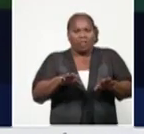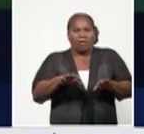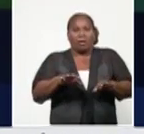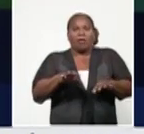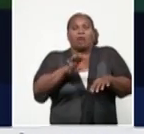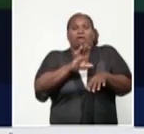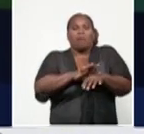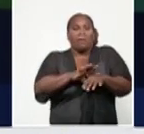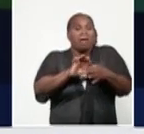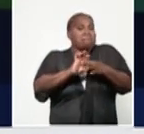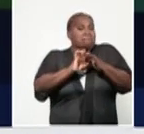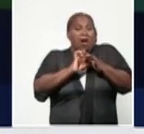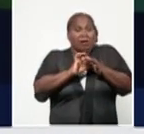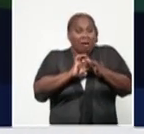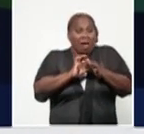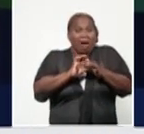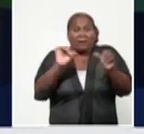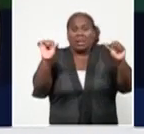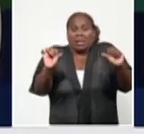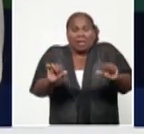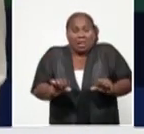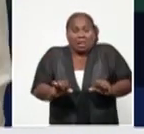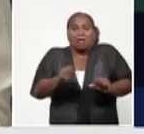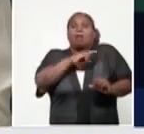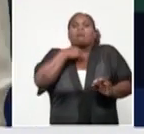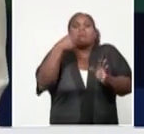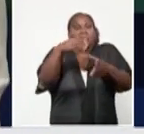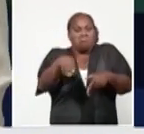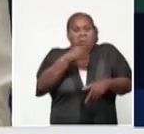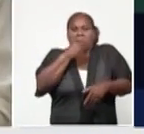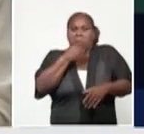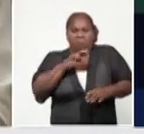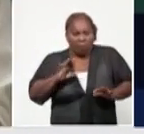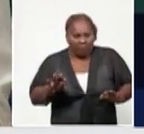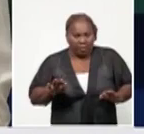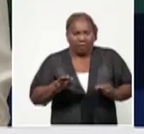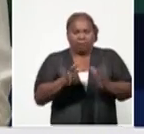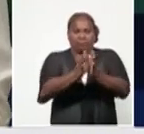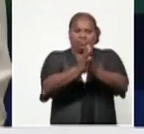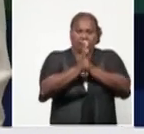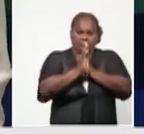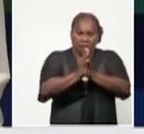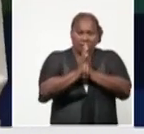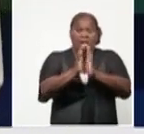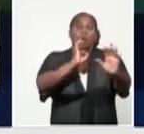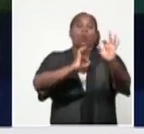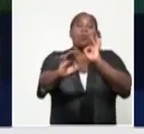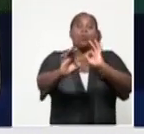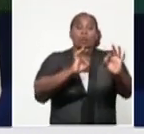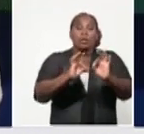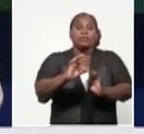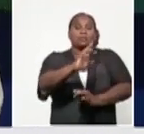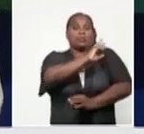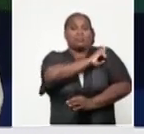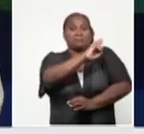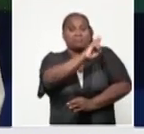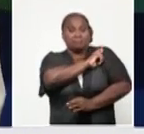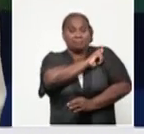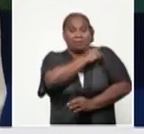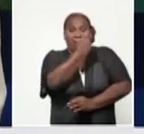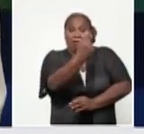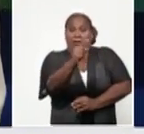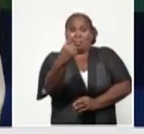We health professionals will continue to fight this battle for life. And recalling the words yesterday of